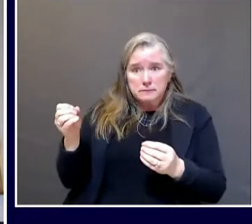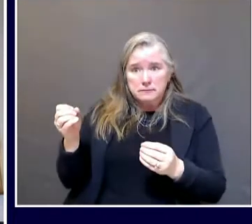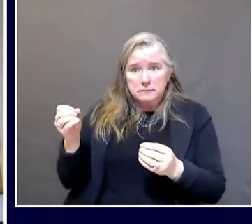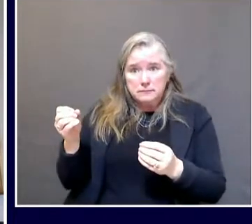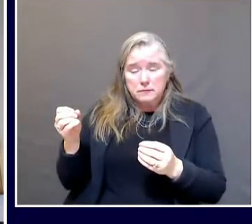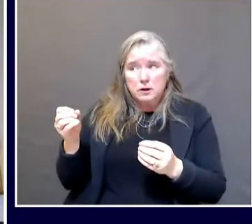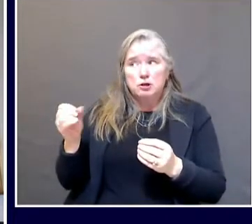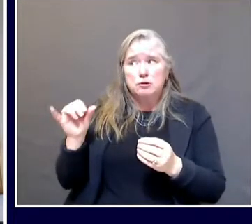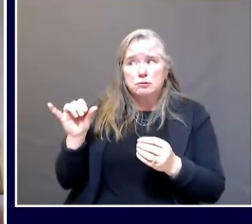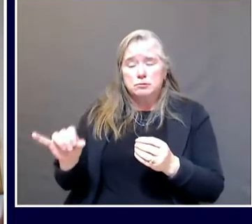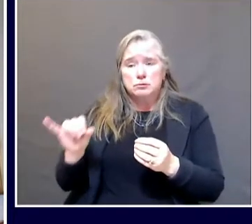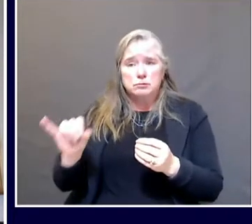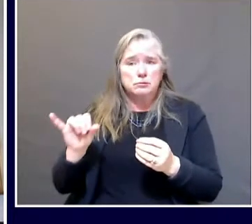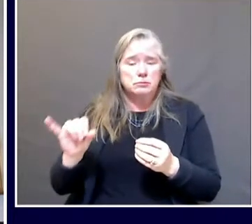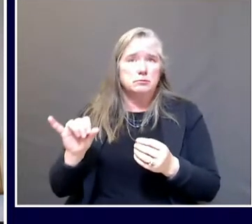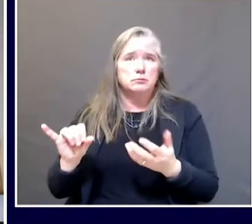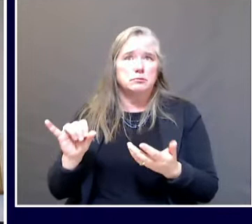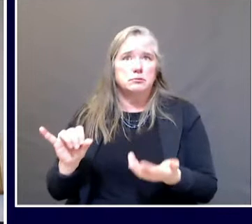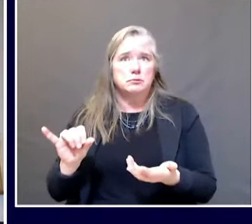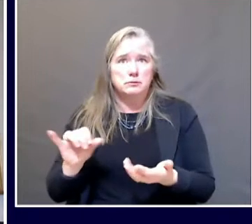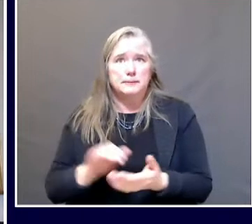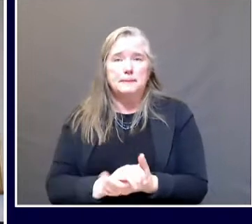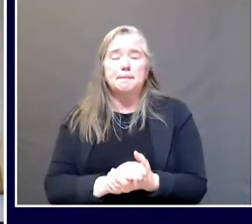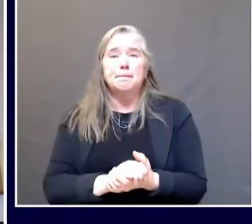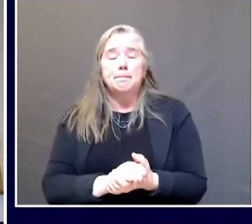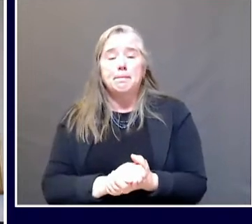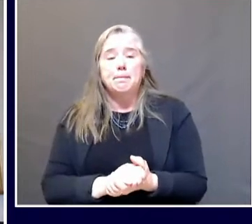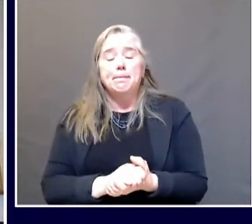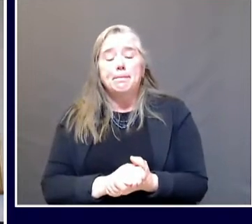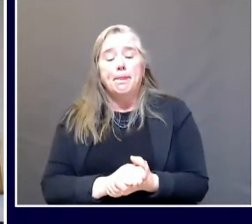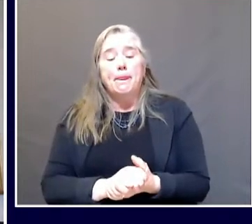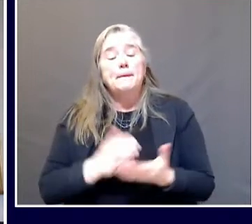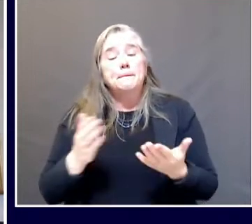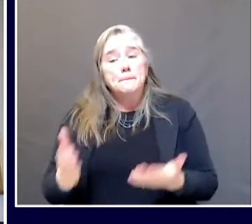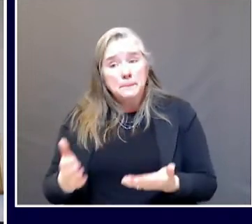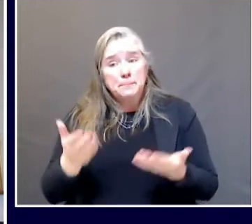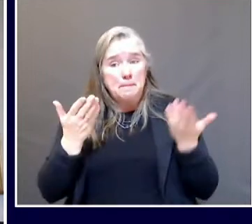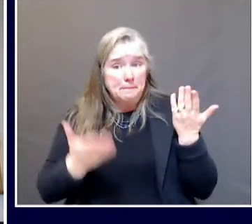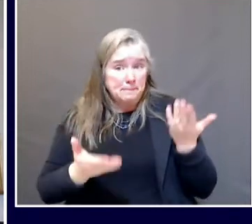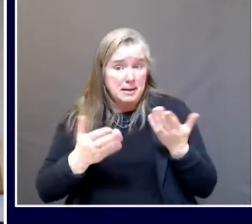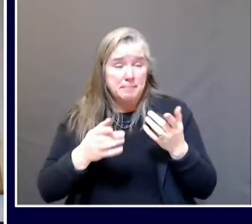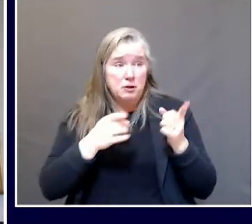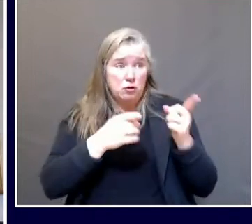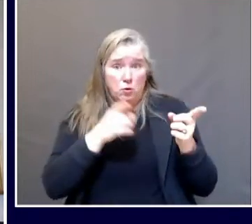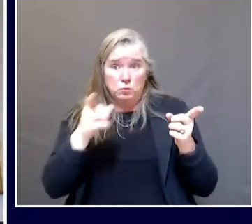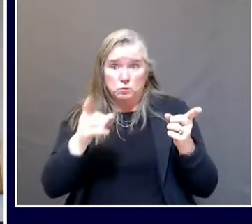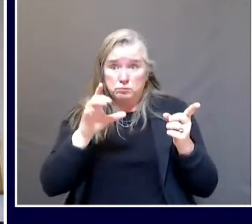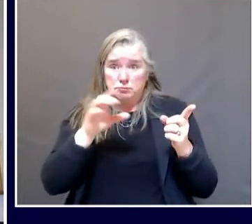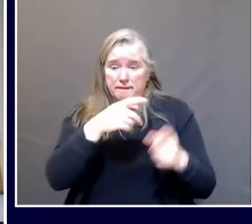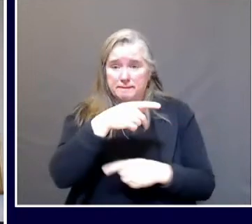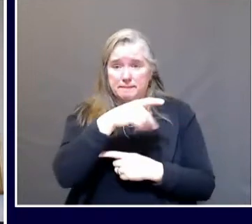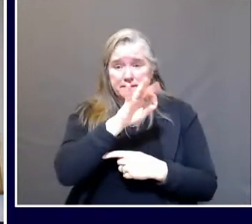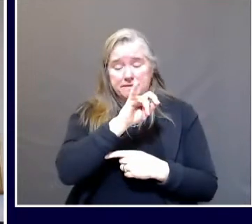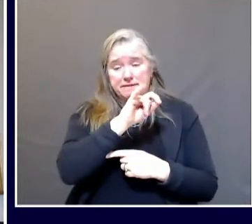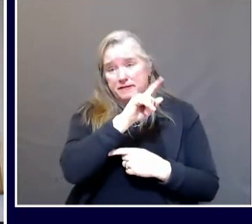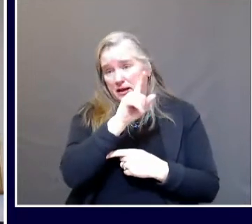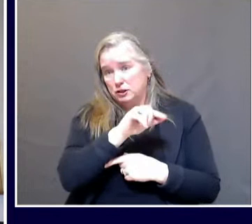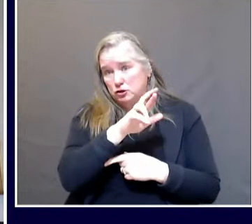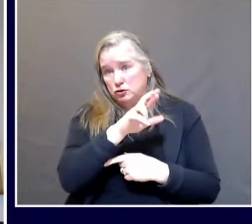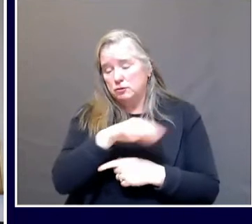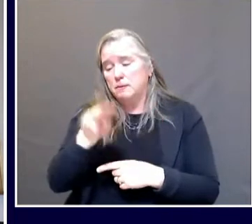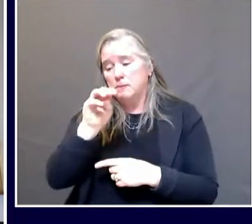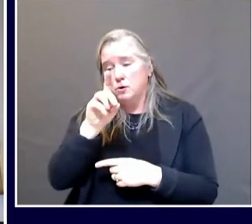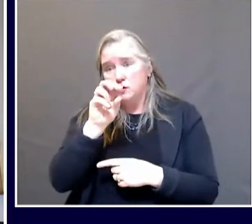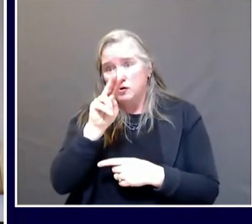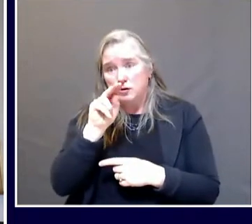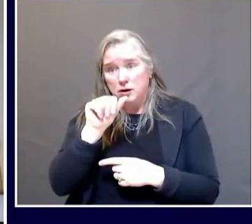accurate. The other things that could change are, again, the manufacturers could turn up the dials on their end, but one has to assume they're already